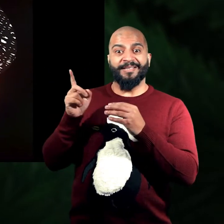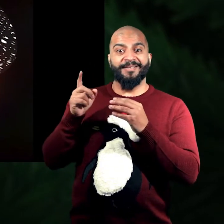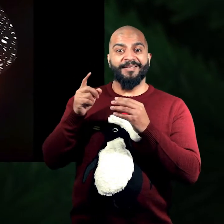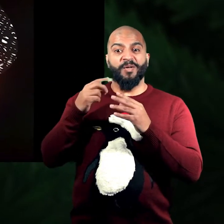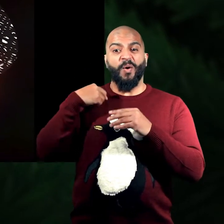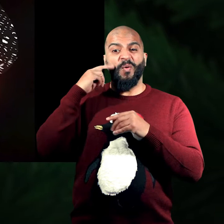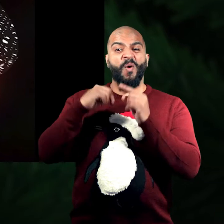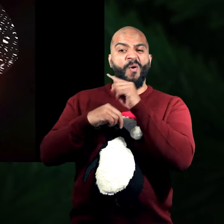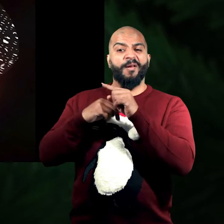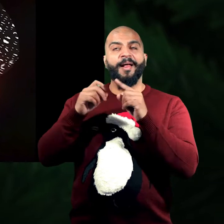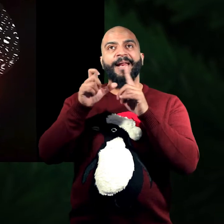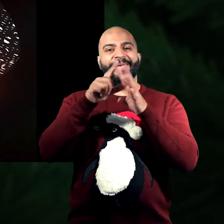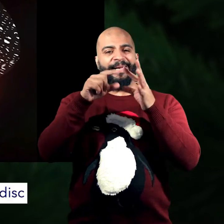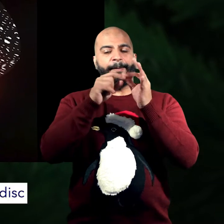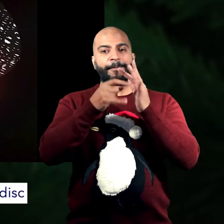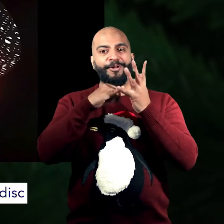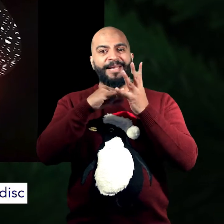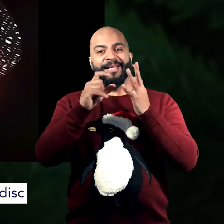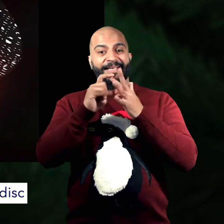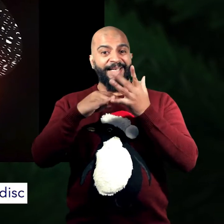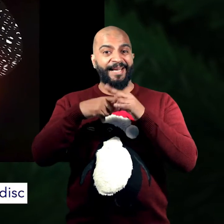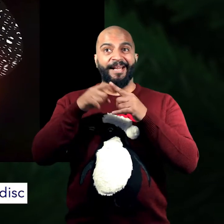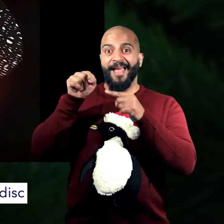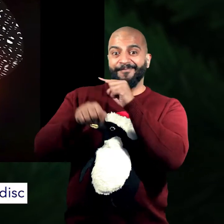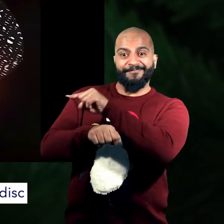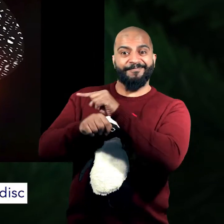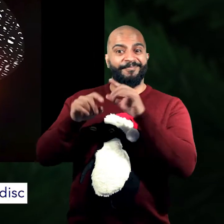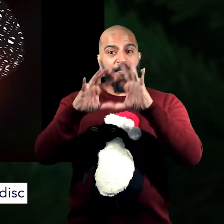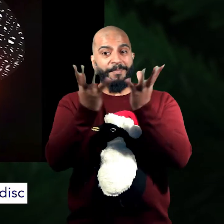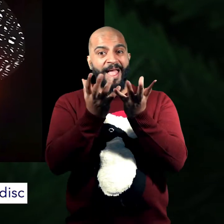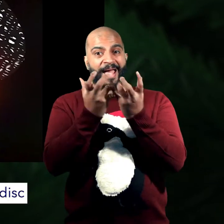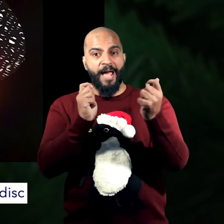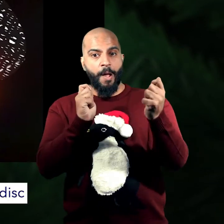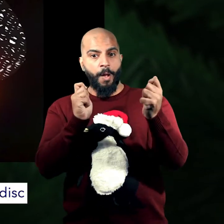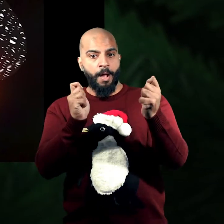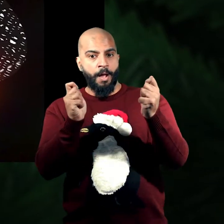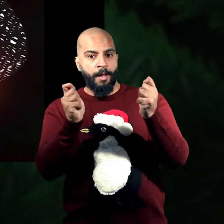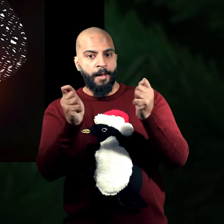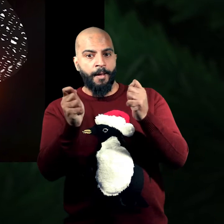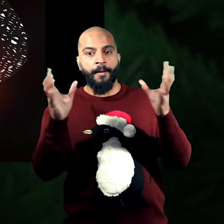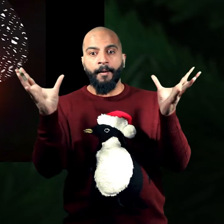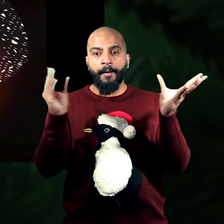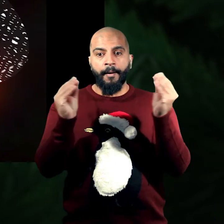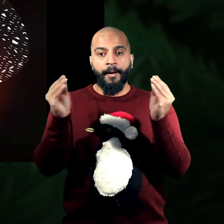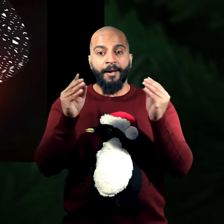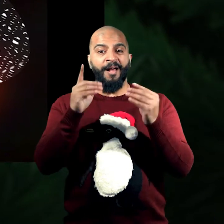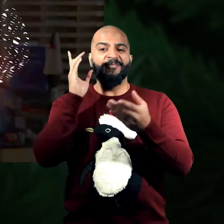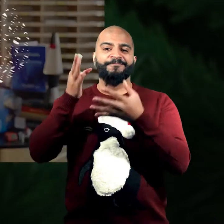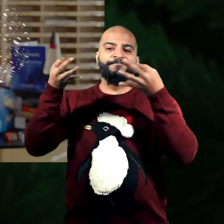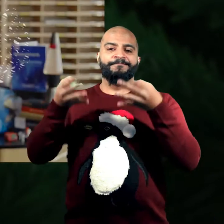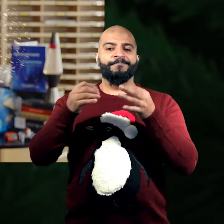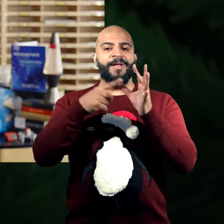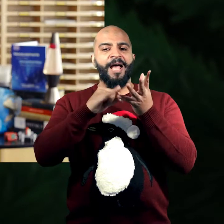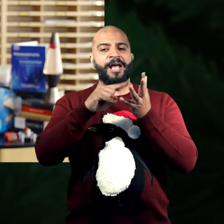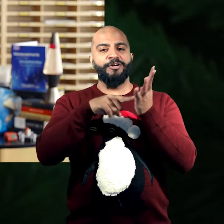This is called a debris disk. A planet will start to sculpt or even shape the disk, and it might even end up